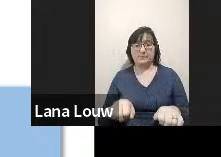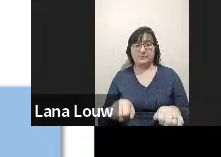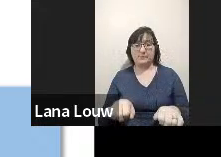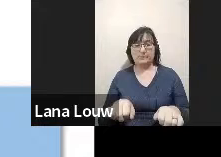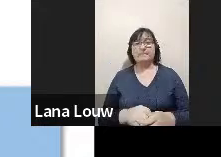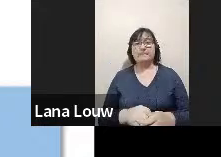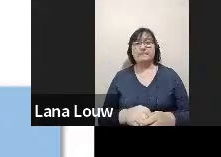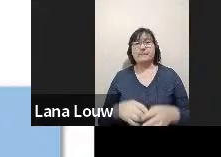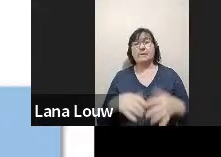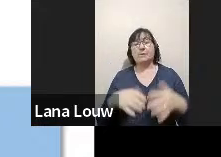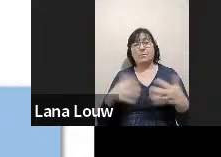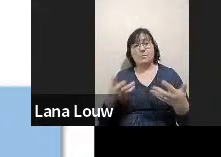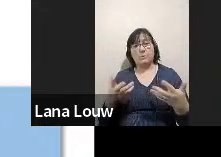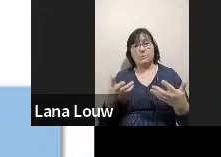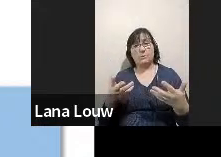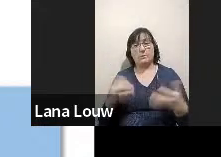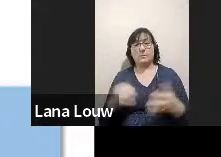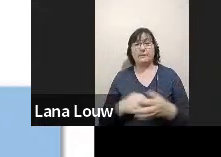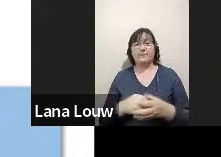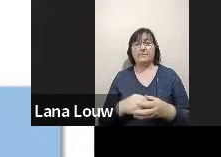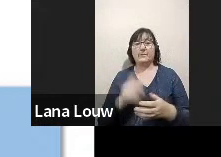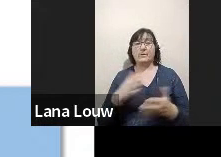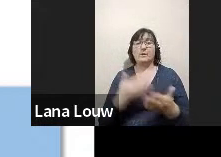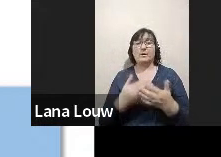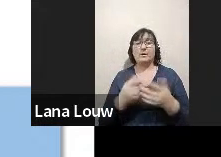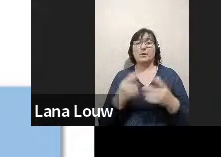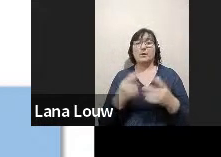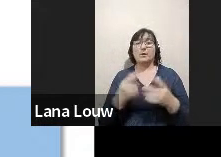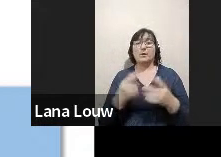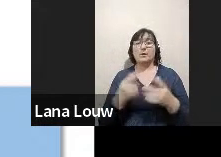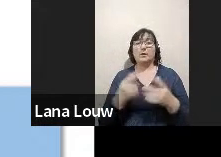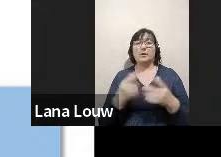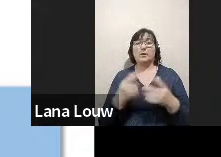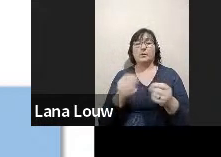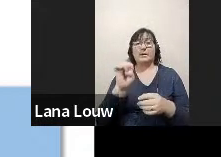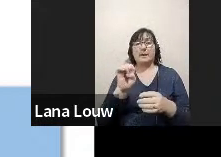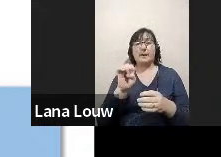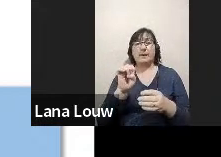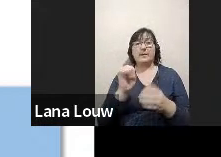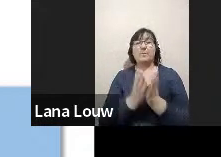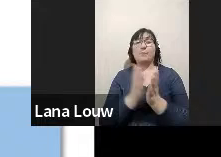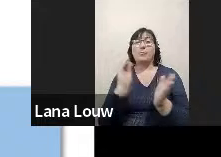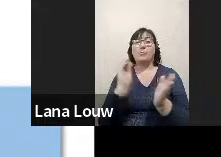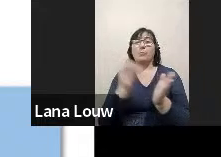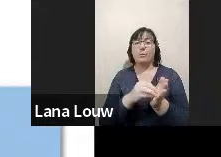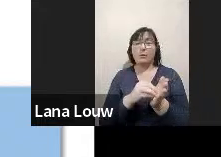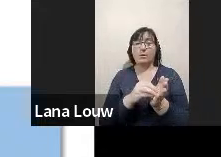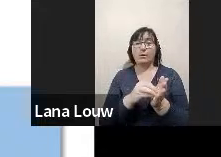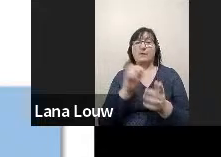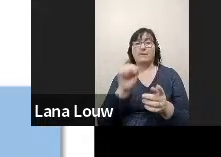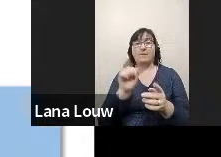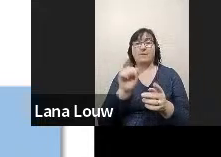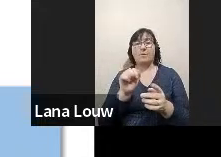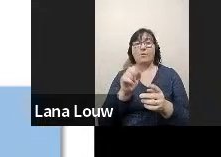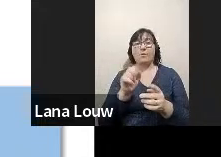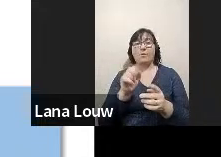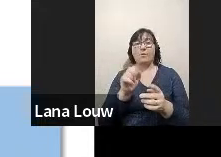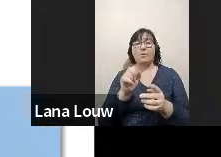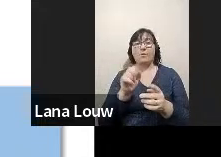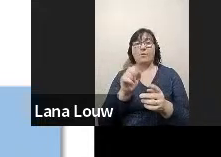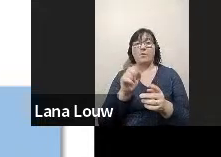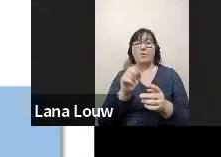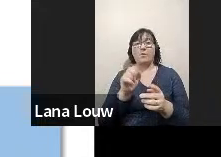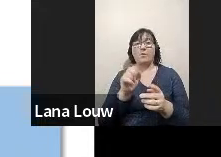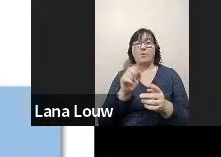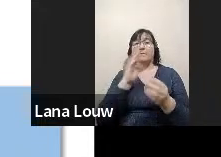can do a e-booking for a virtual appointment. Okay. Now, it's important that if you're